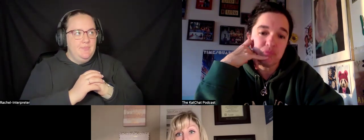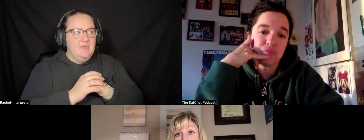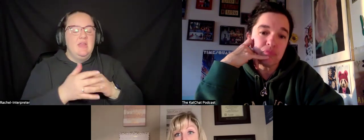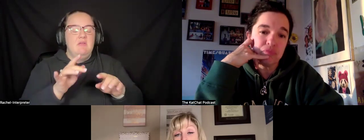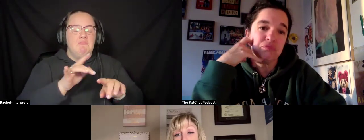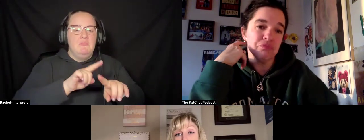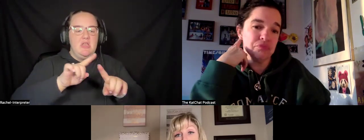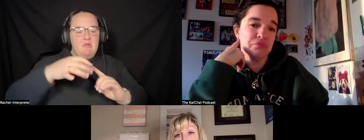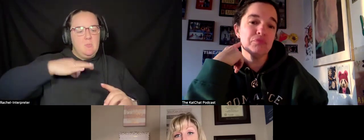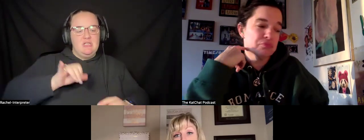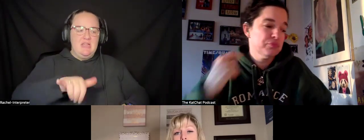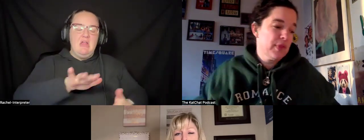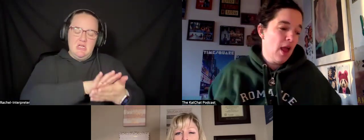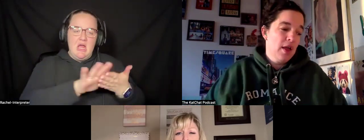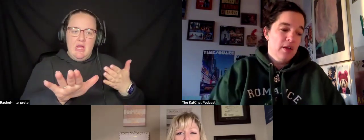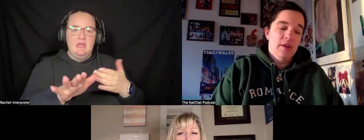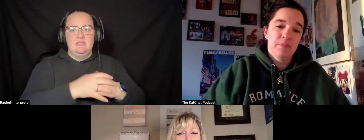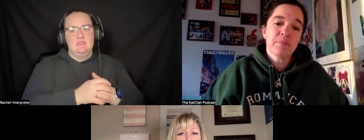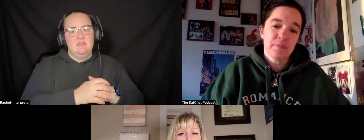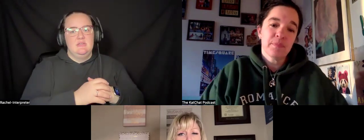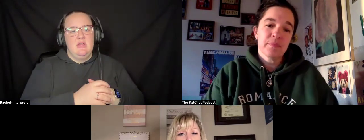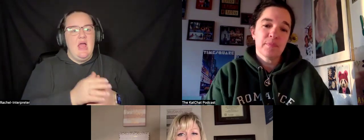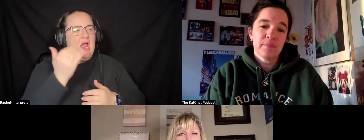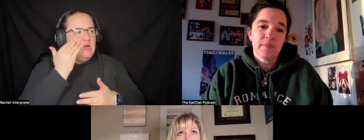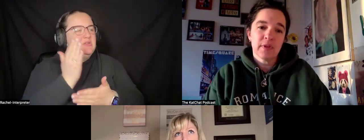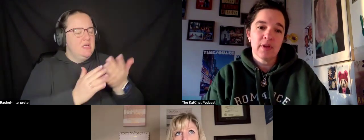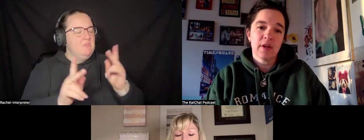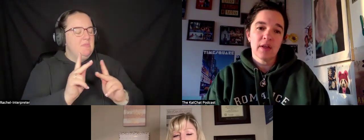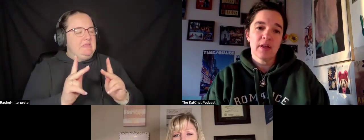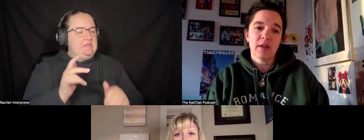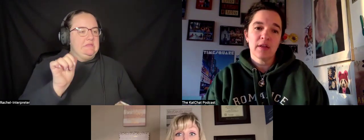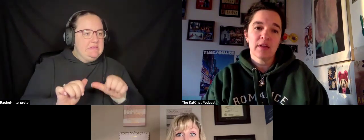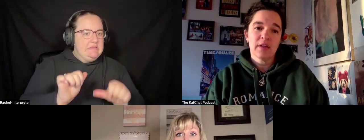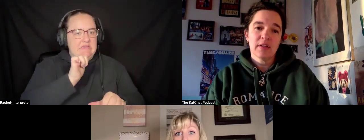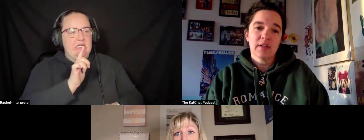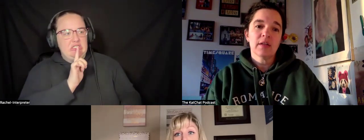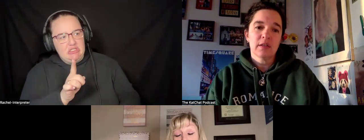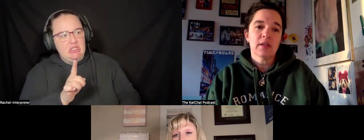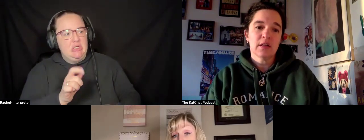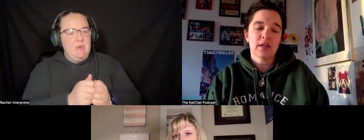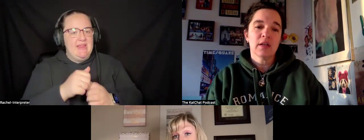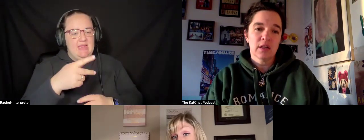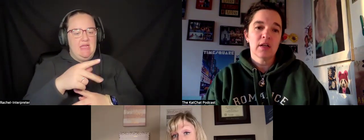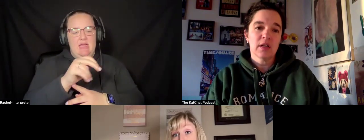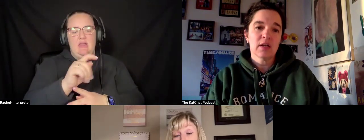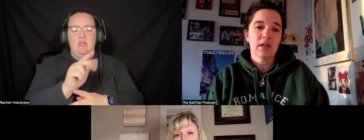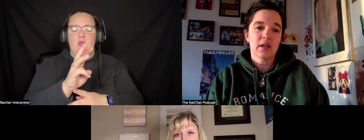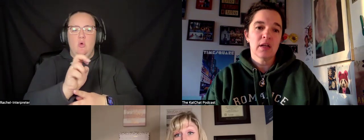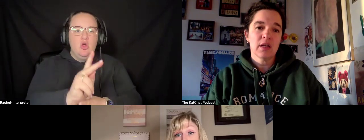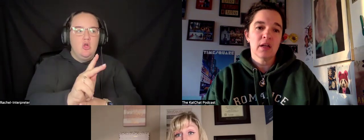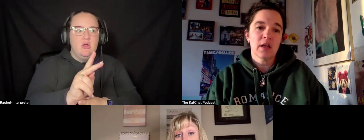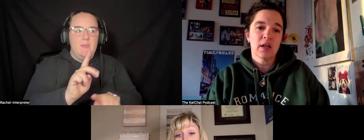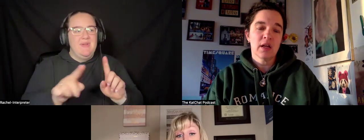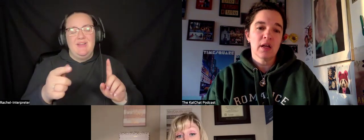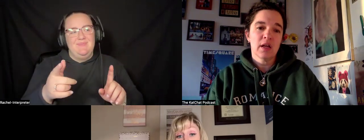are nice. I know some people have mixed feelings on the network itself, but I've had nothing but a